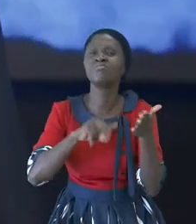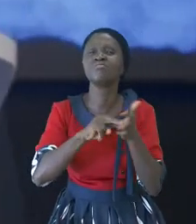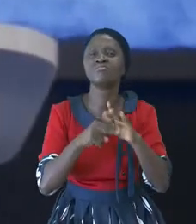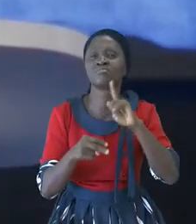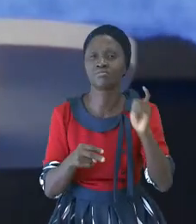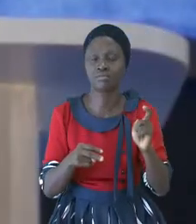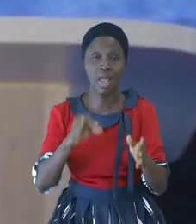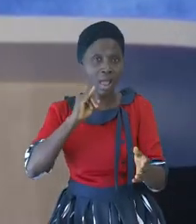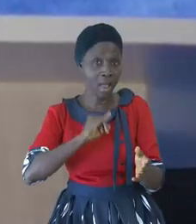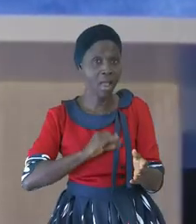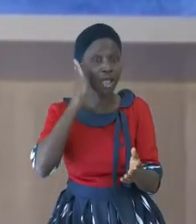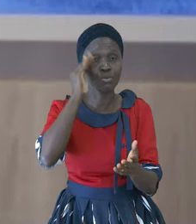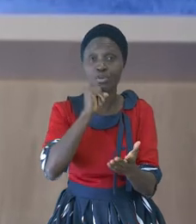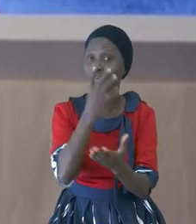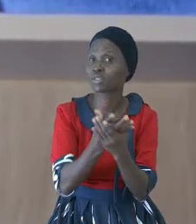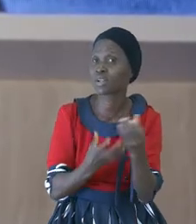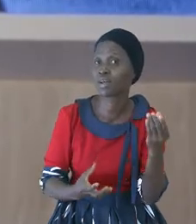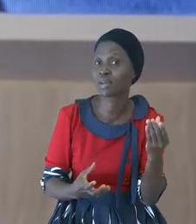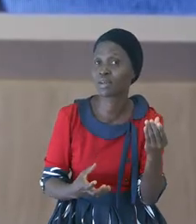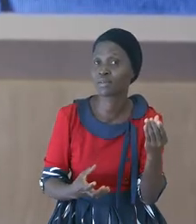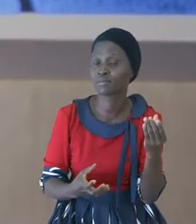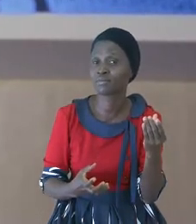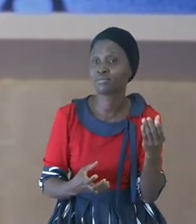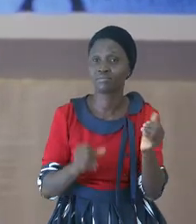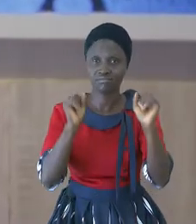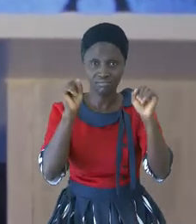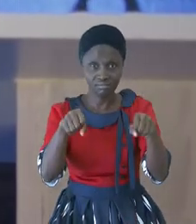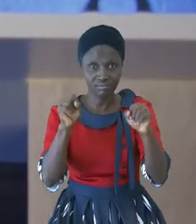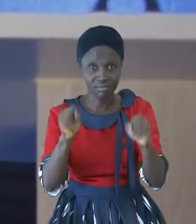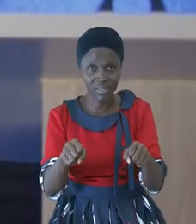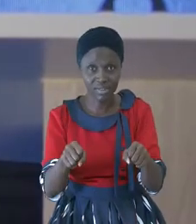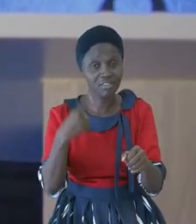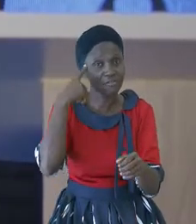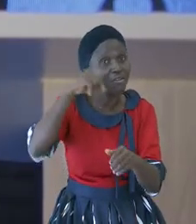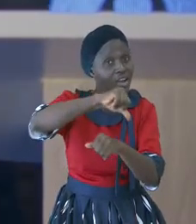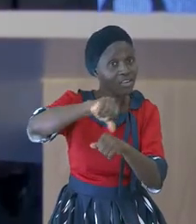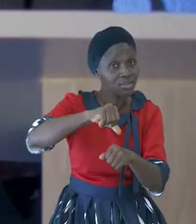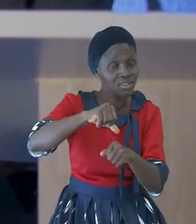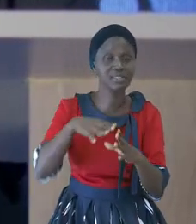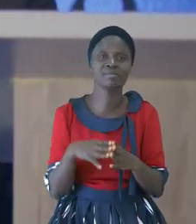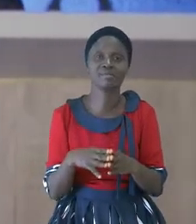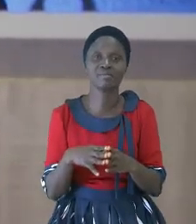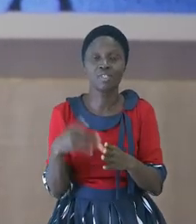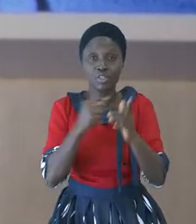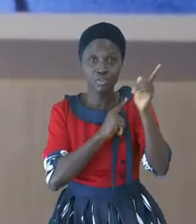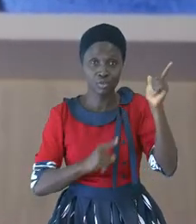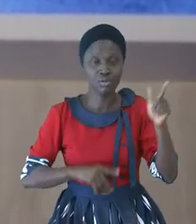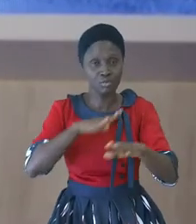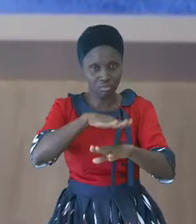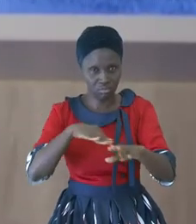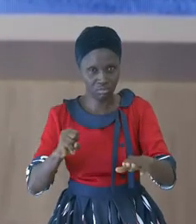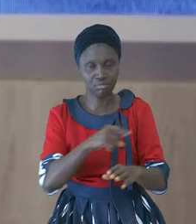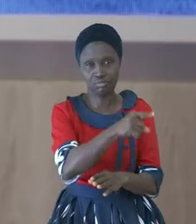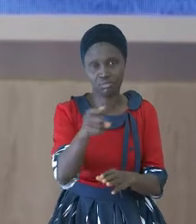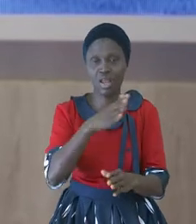lack ability or anointing. The Lord calls you, and then